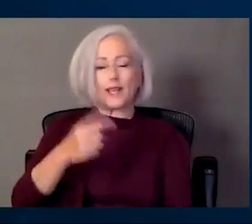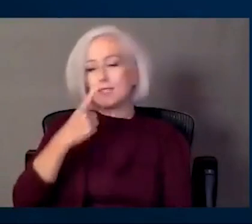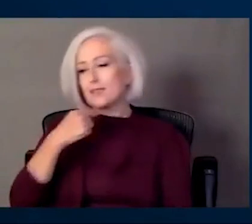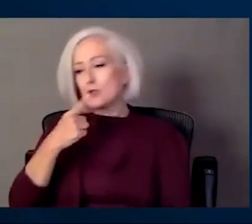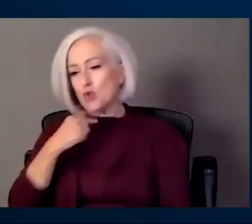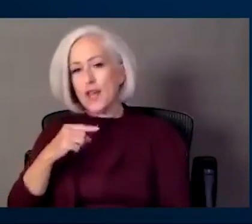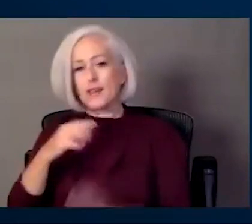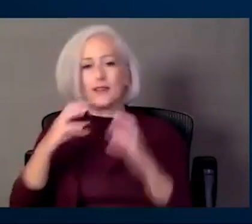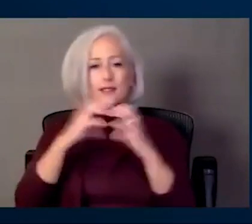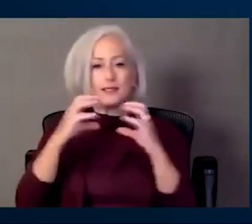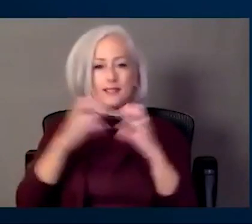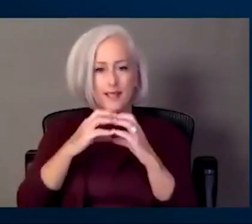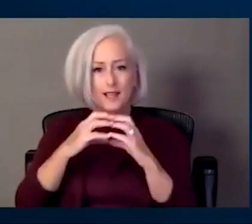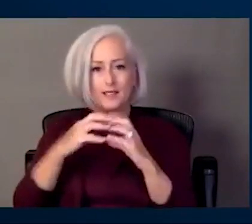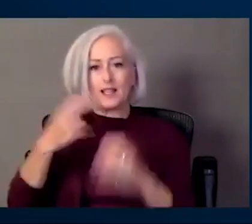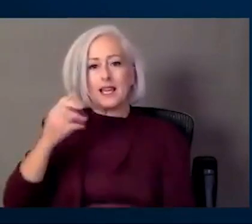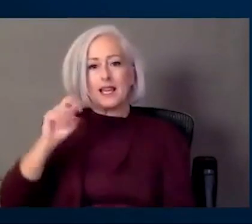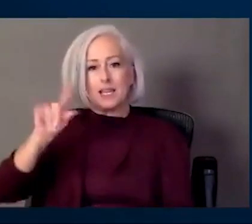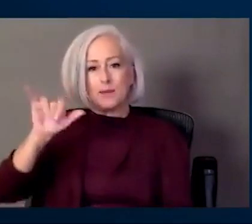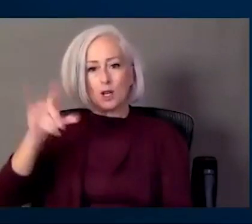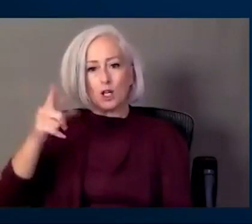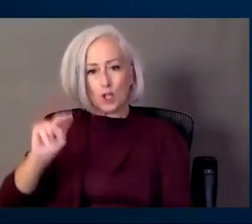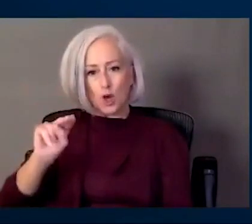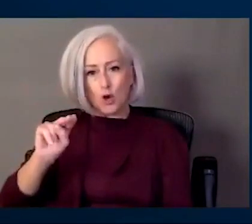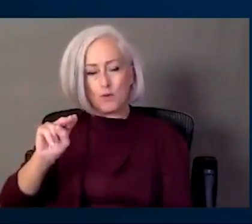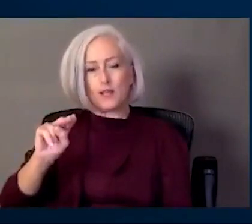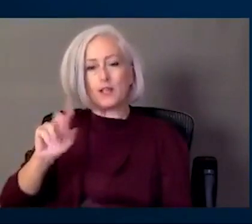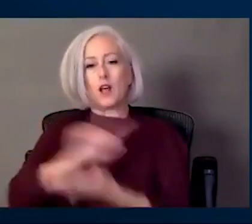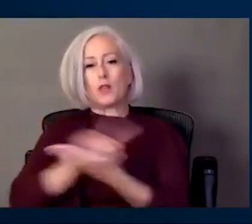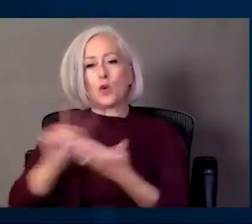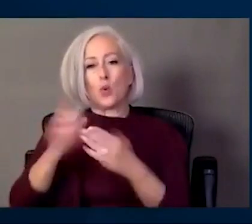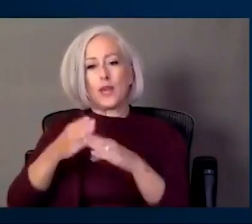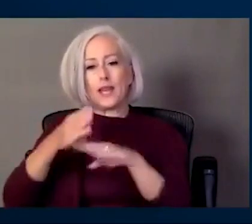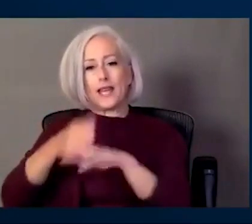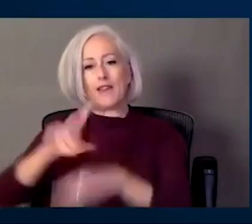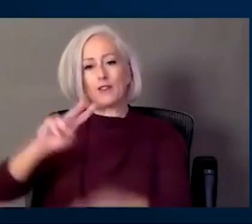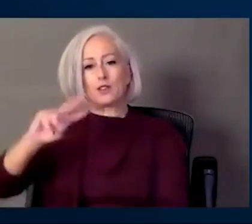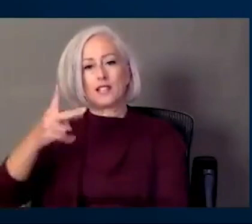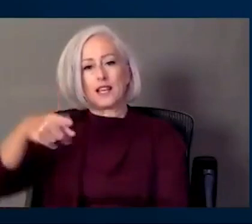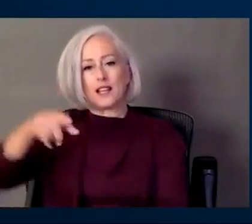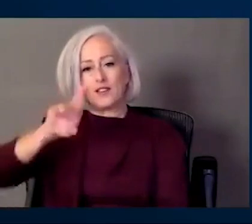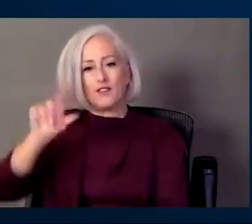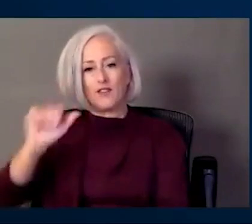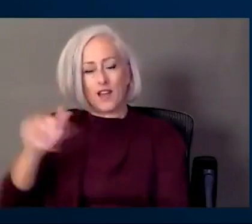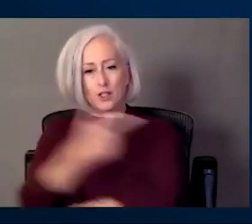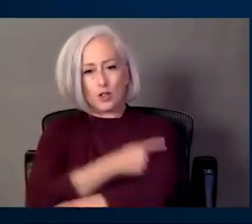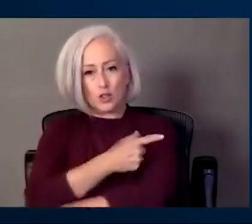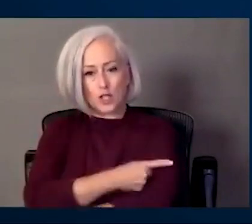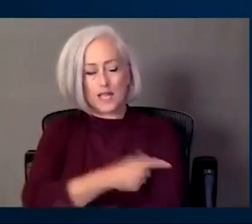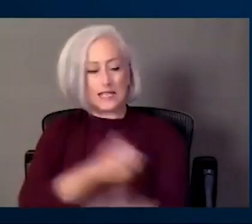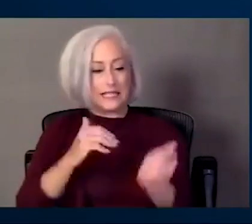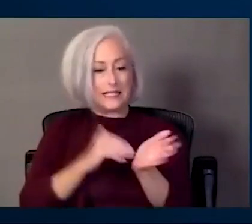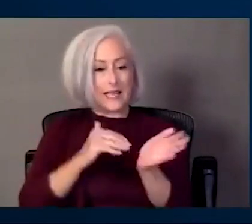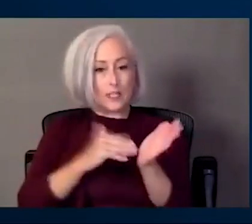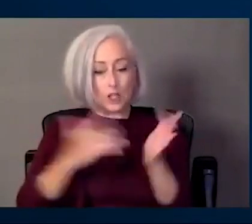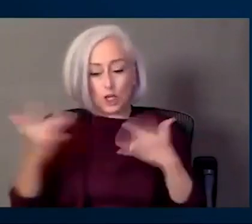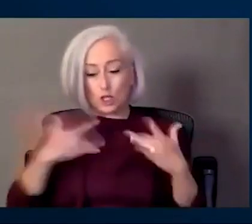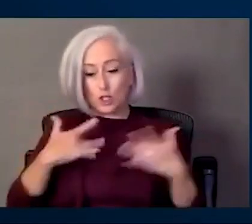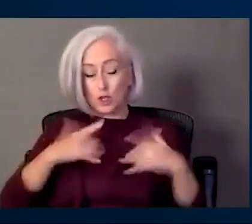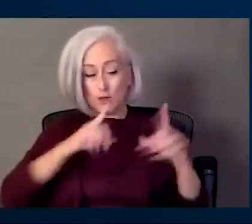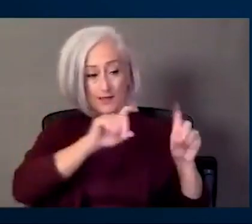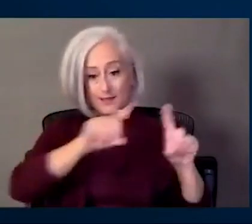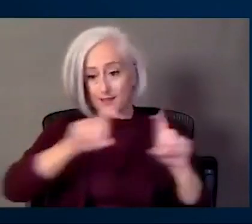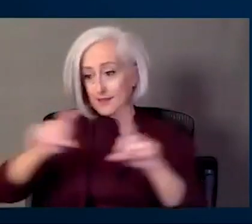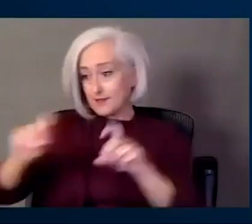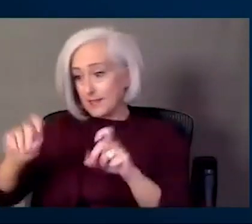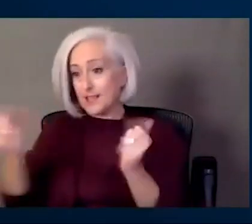week following her second Pfizer shot. Her doctors were alarmed. They did some tests. Everything was normal, and within 2